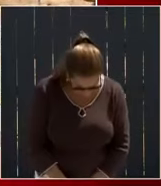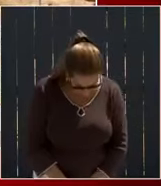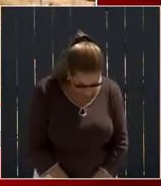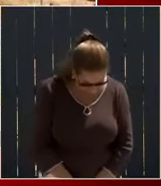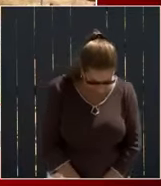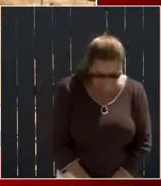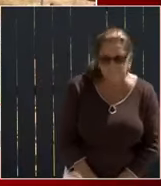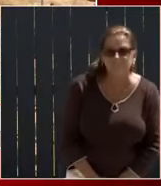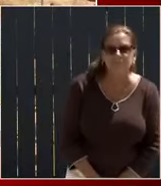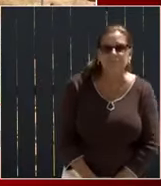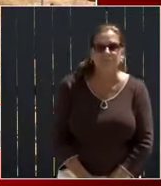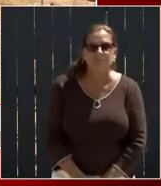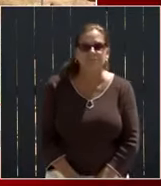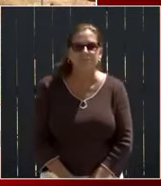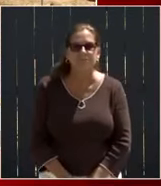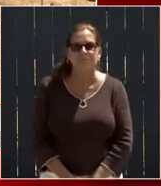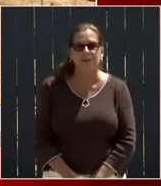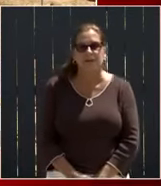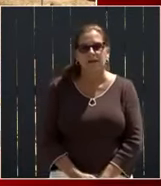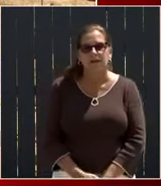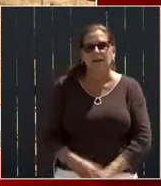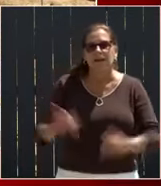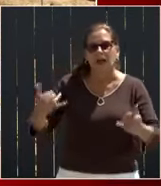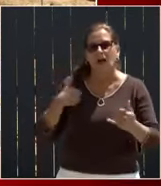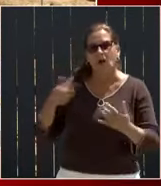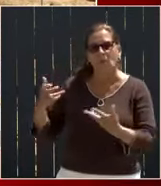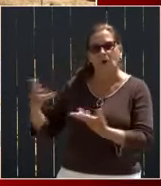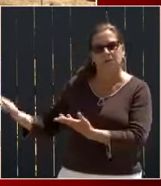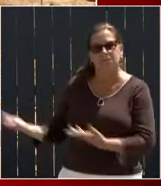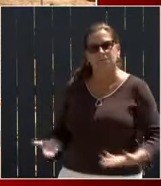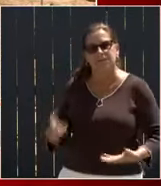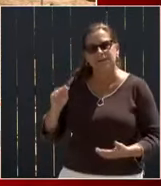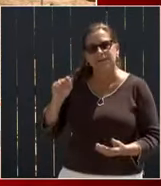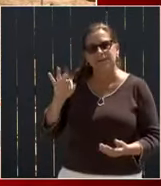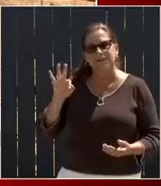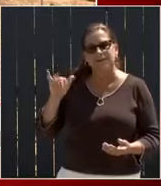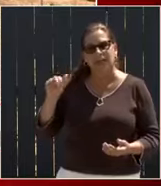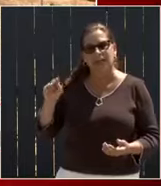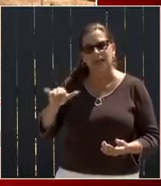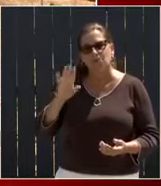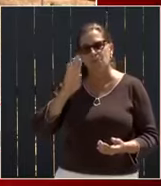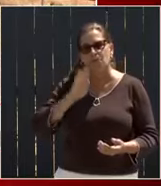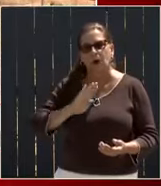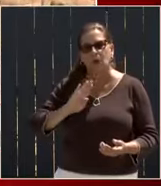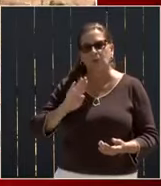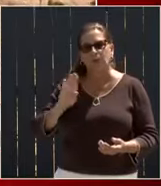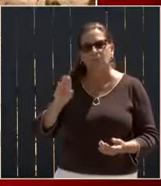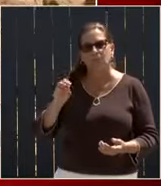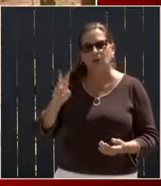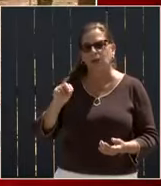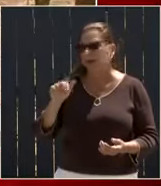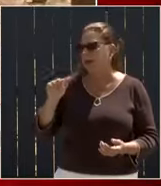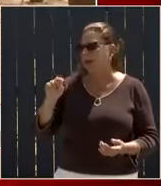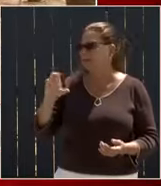I would now like to introduce Tiffany Brown with the ANC 7B 02. You're